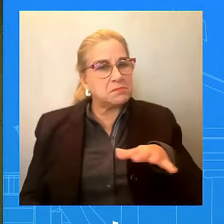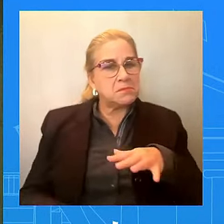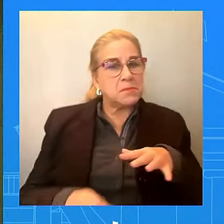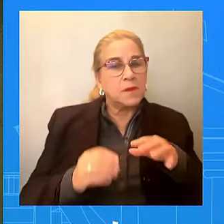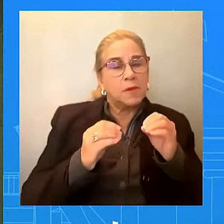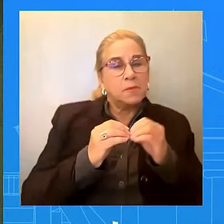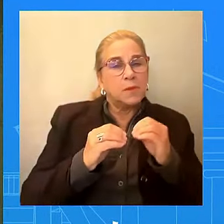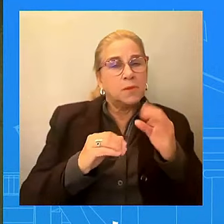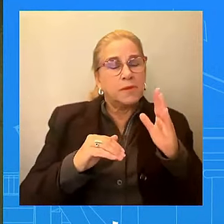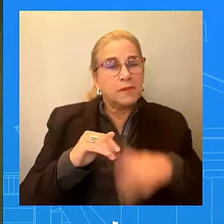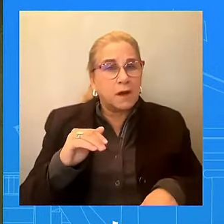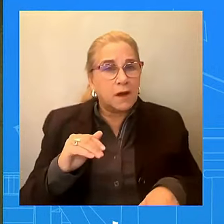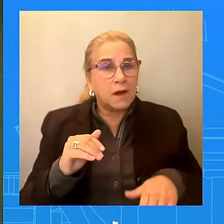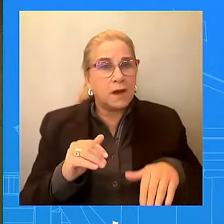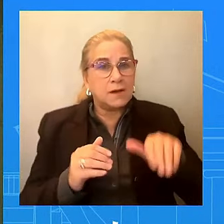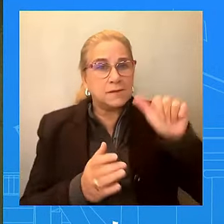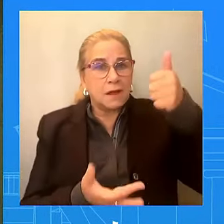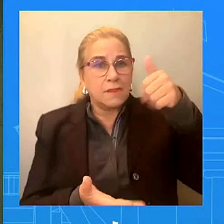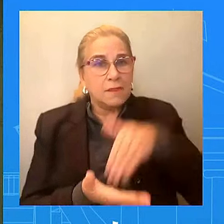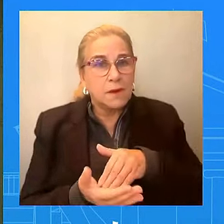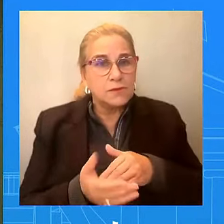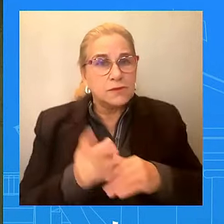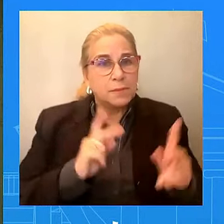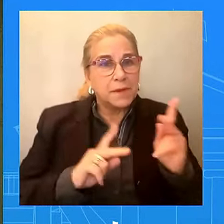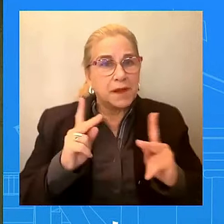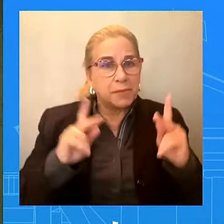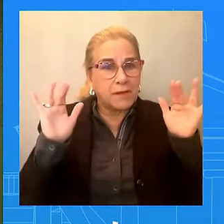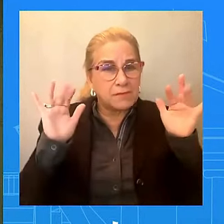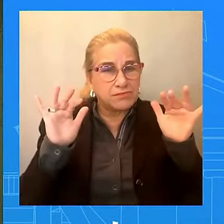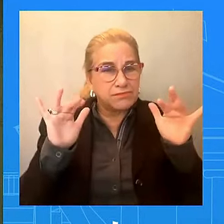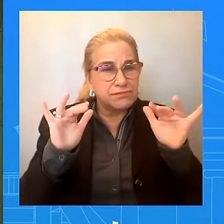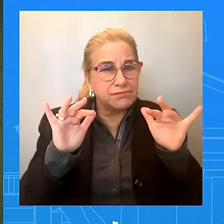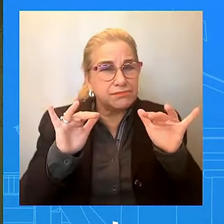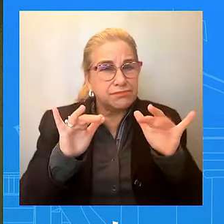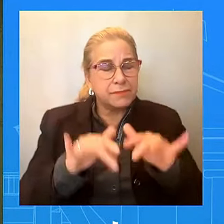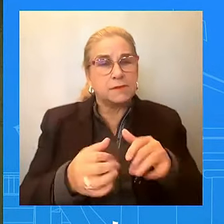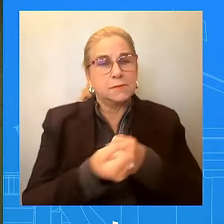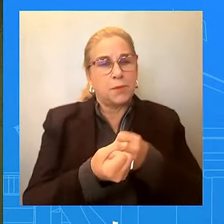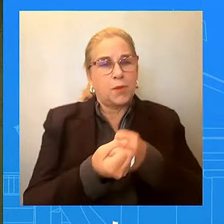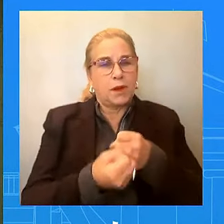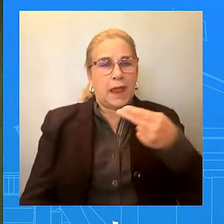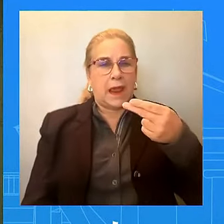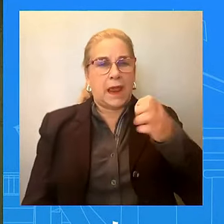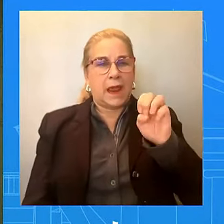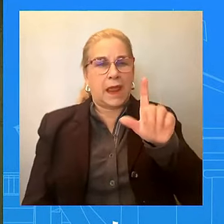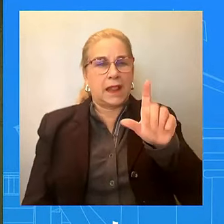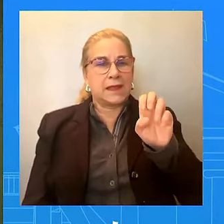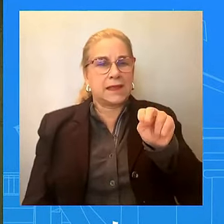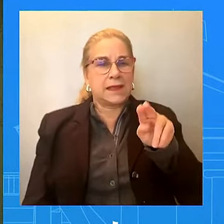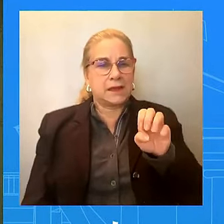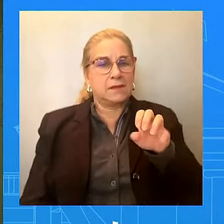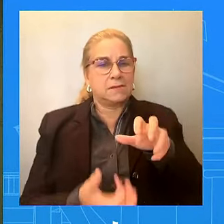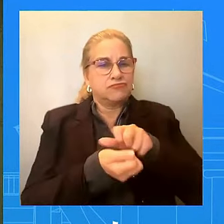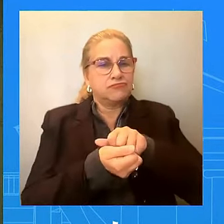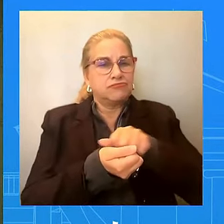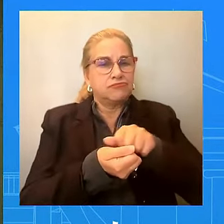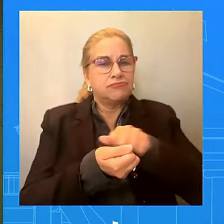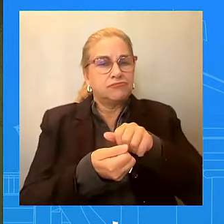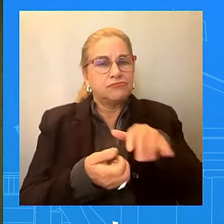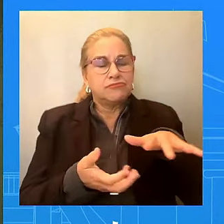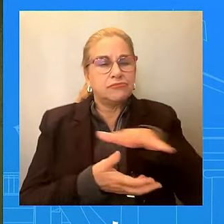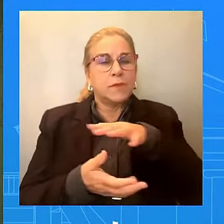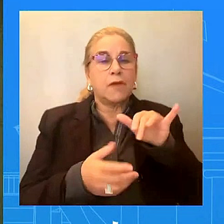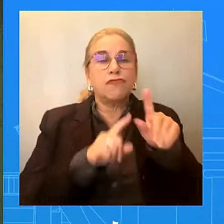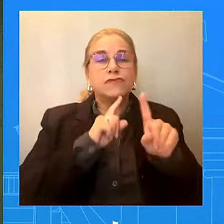supporting Helene and Milton response efforts across the Southeast. Since Helene first made landfall, urban search and